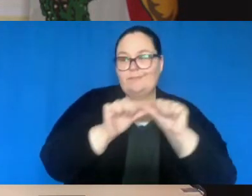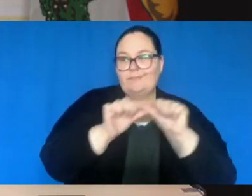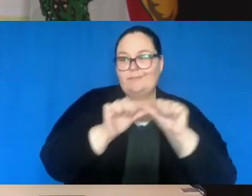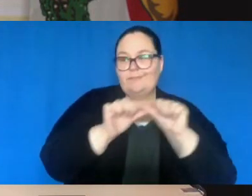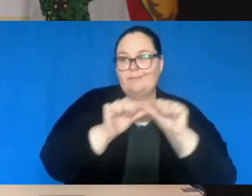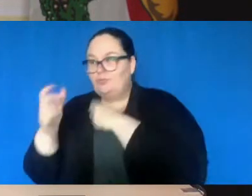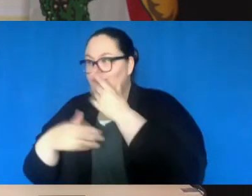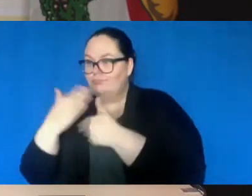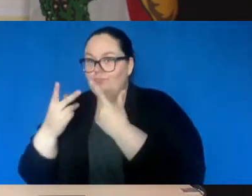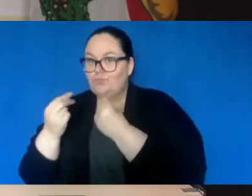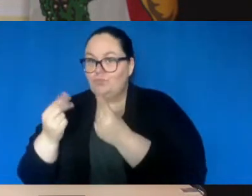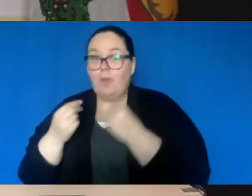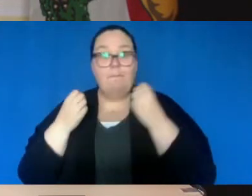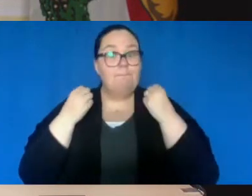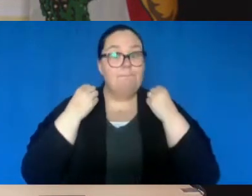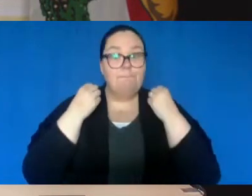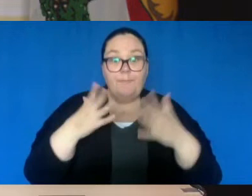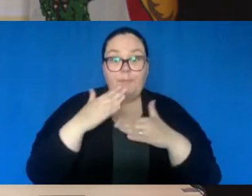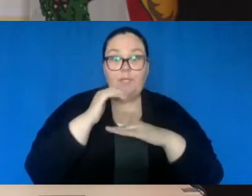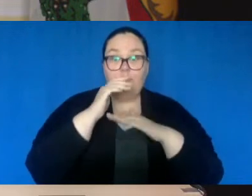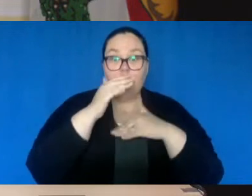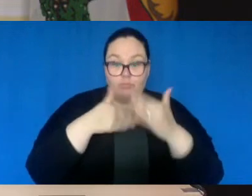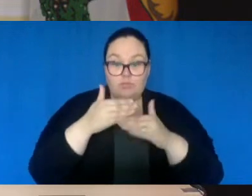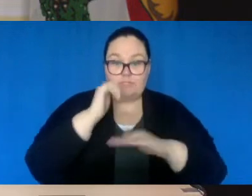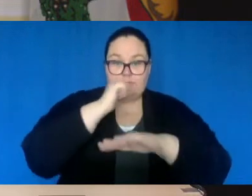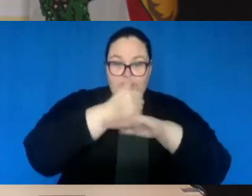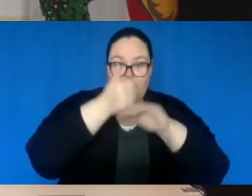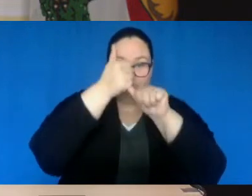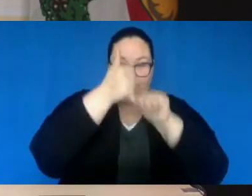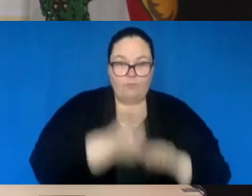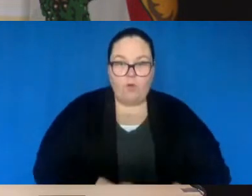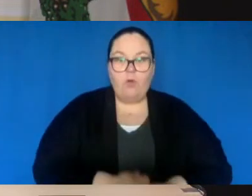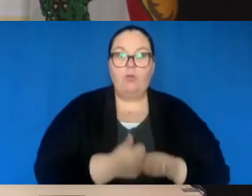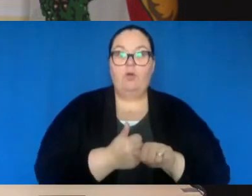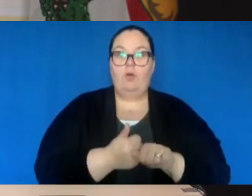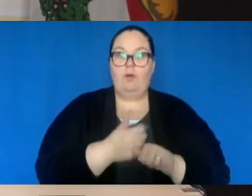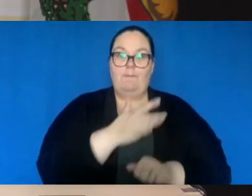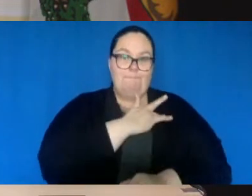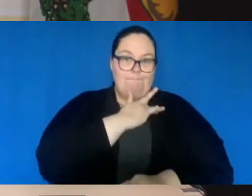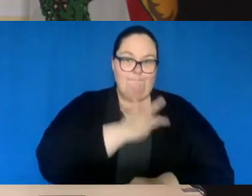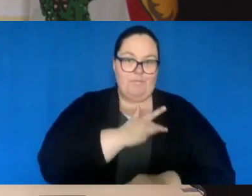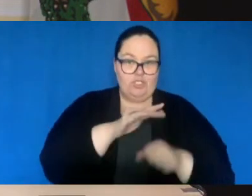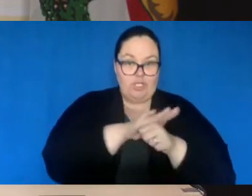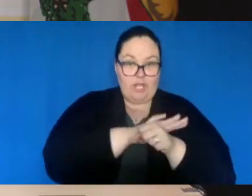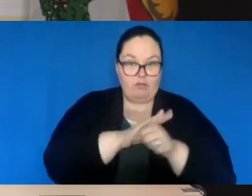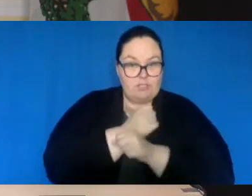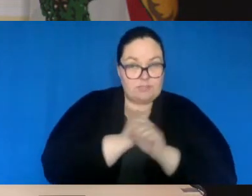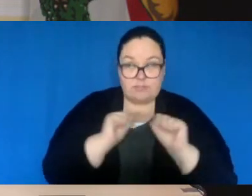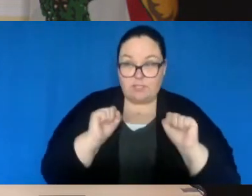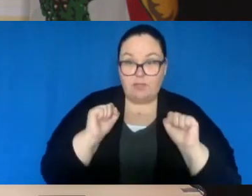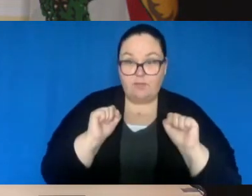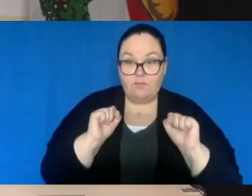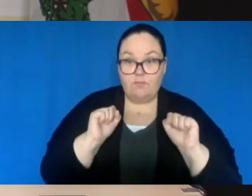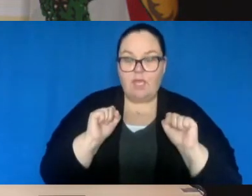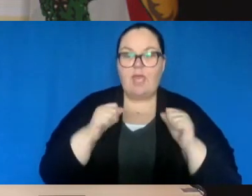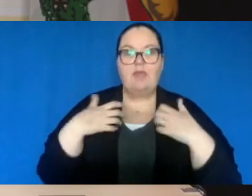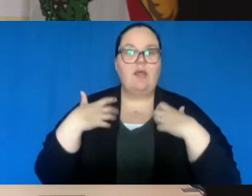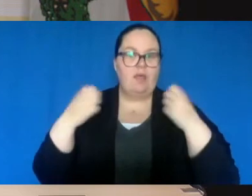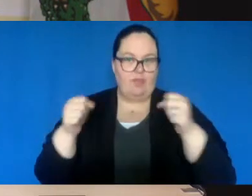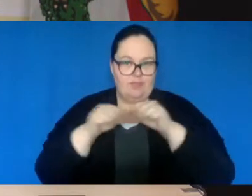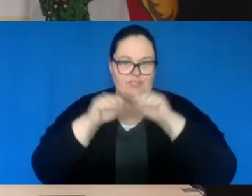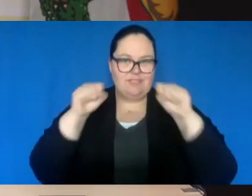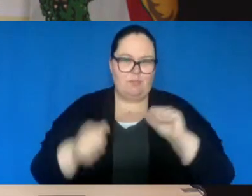many processes in place to make sure that our patient care areas are safe, and much of our health system is